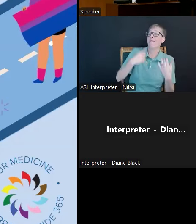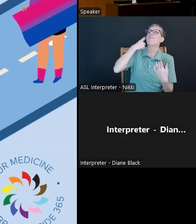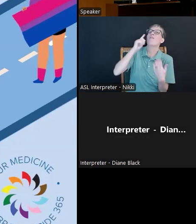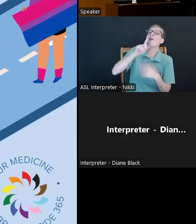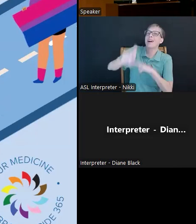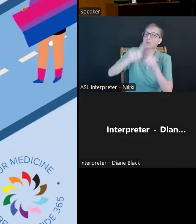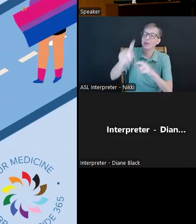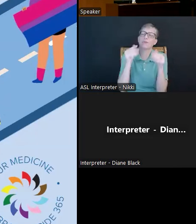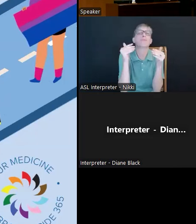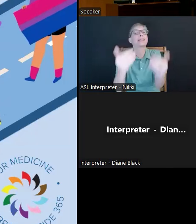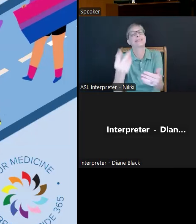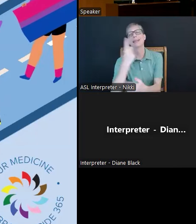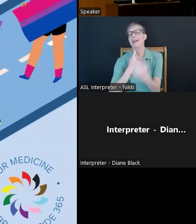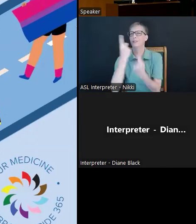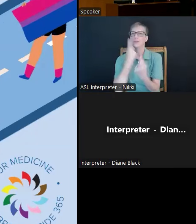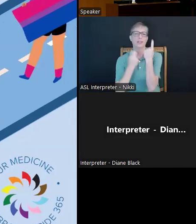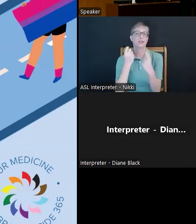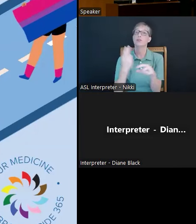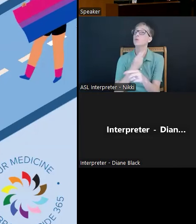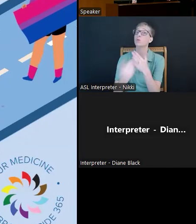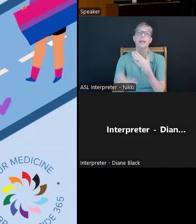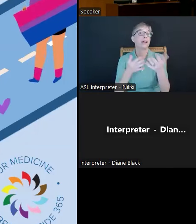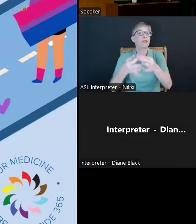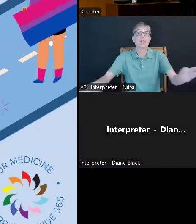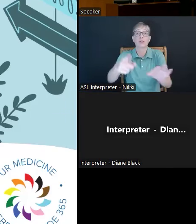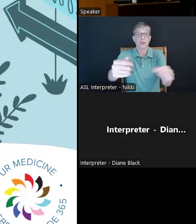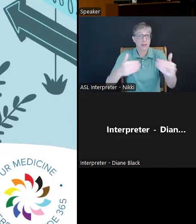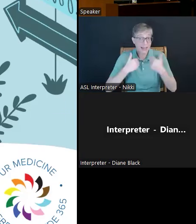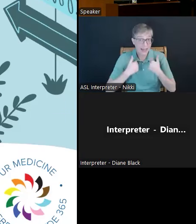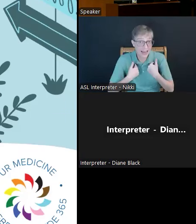ask questions and use the language that you have, and we'll figure it out together.